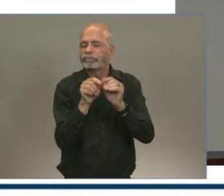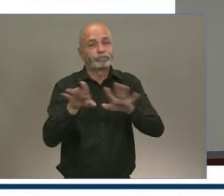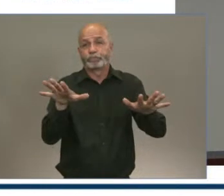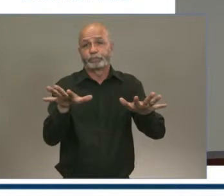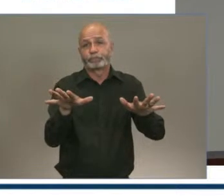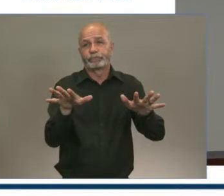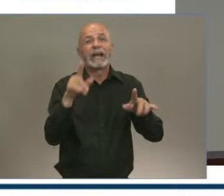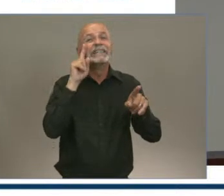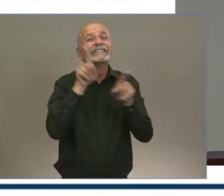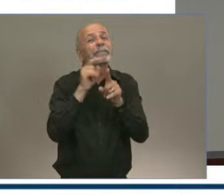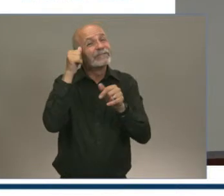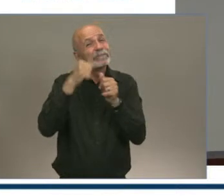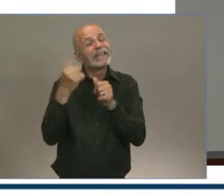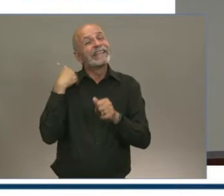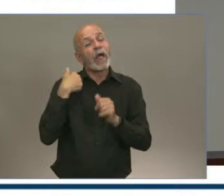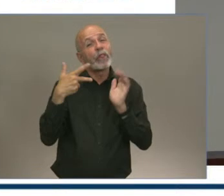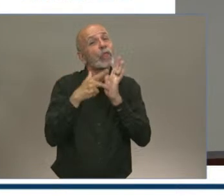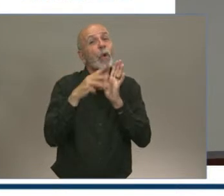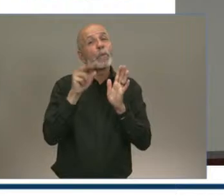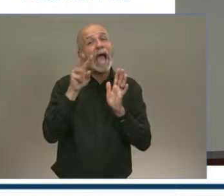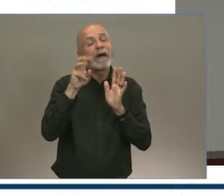increased infectiousness can result